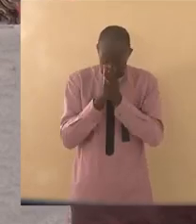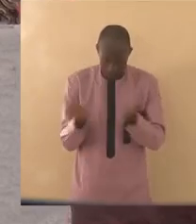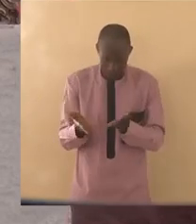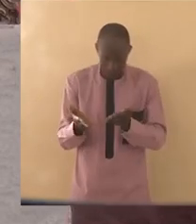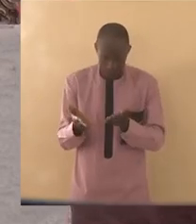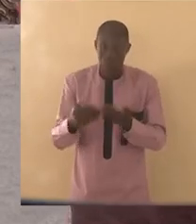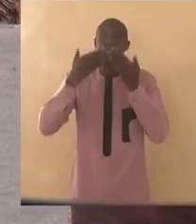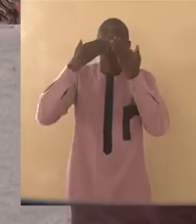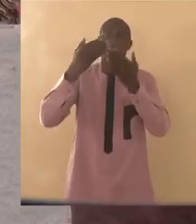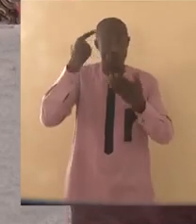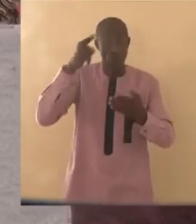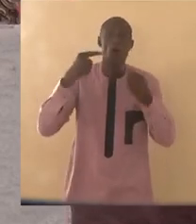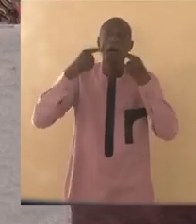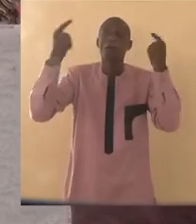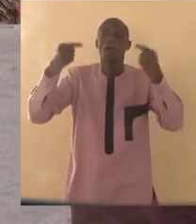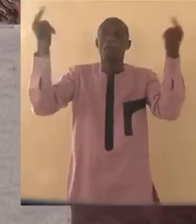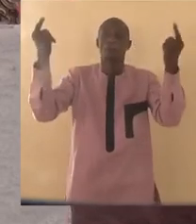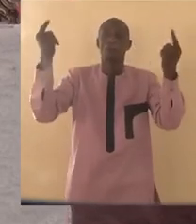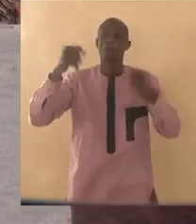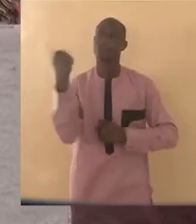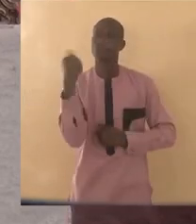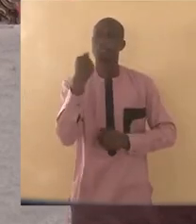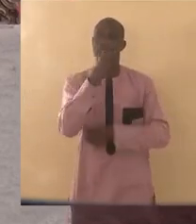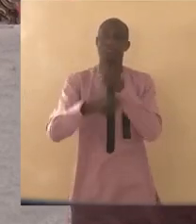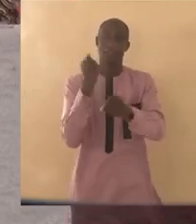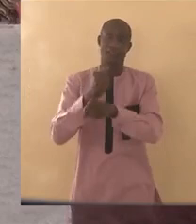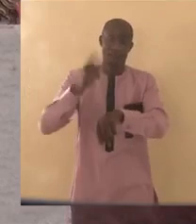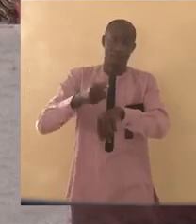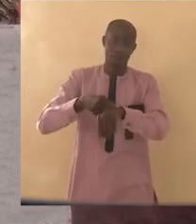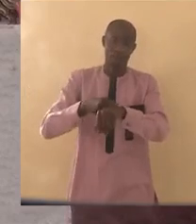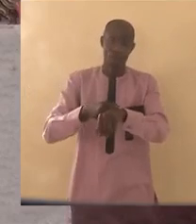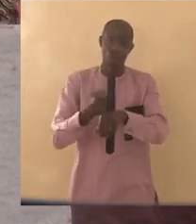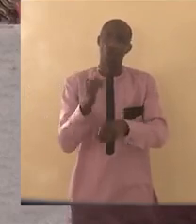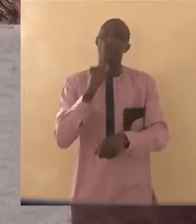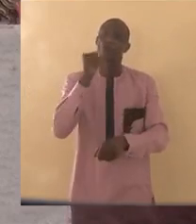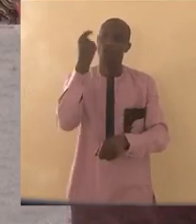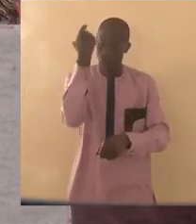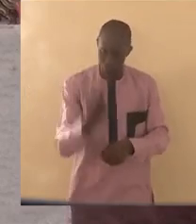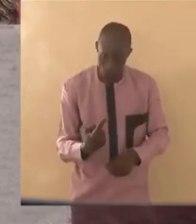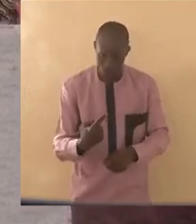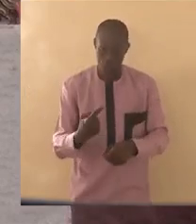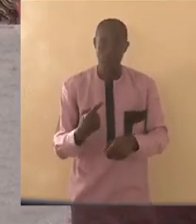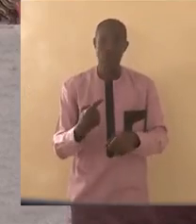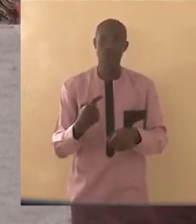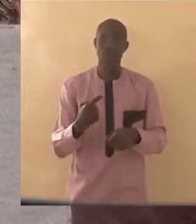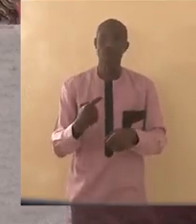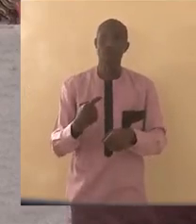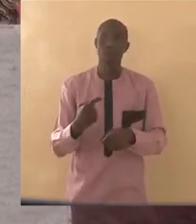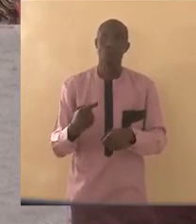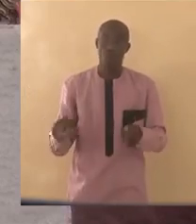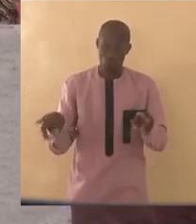this venue, we thank you for a successful 10-year period of not only celebrating the liturgy, but